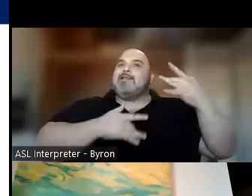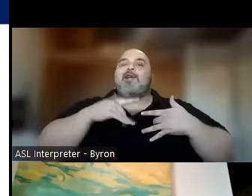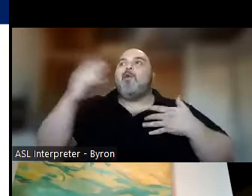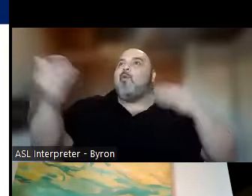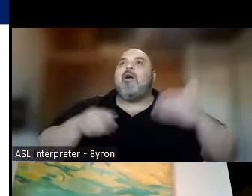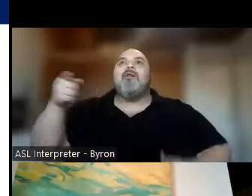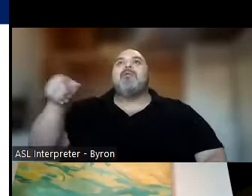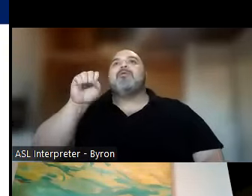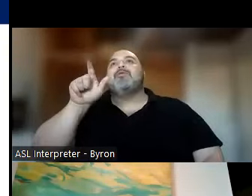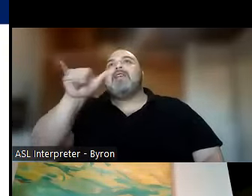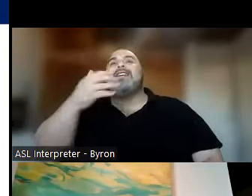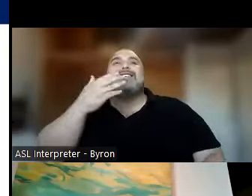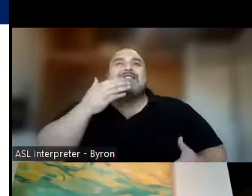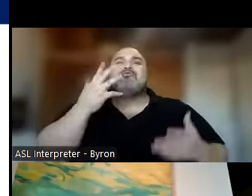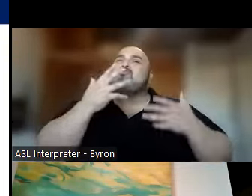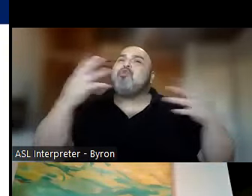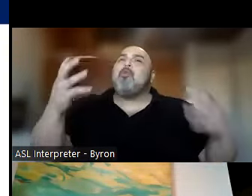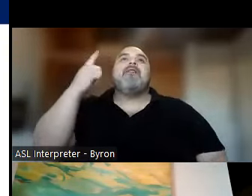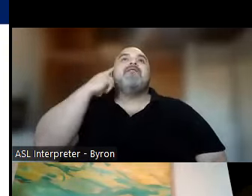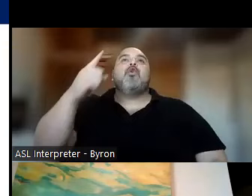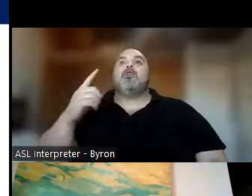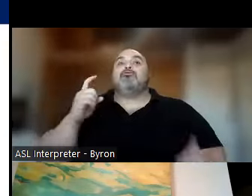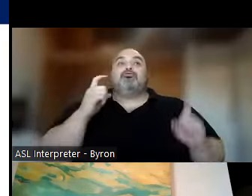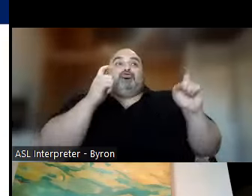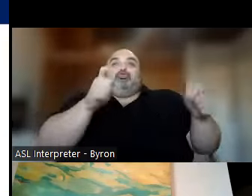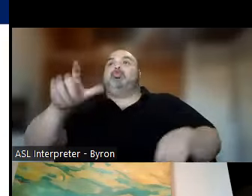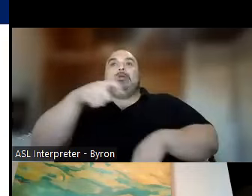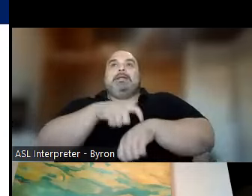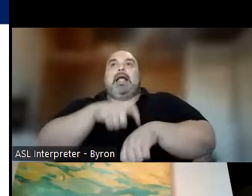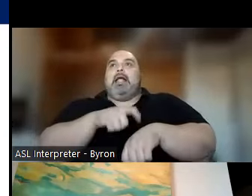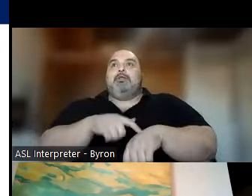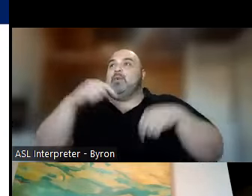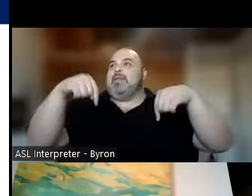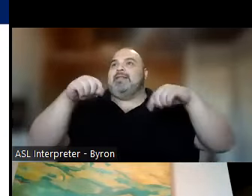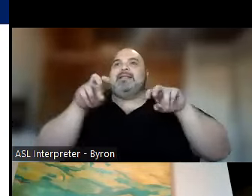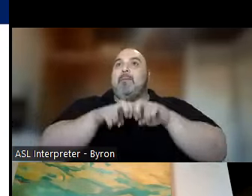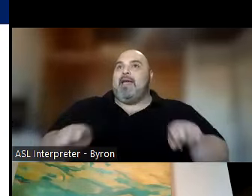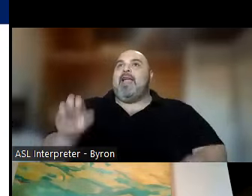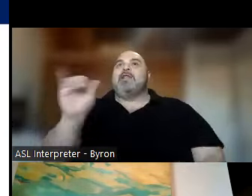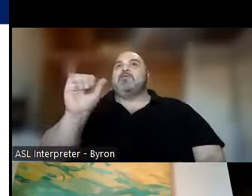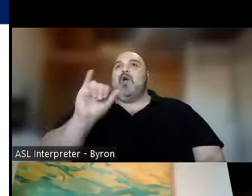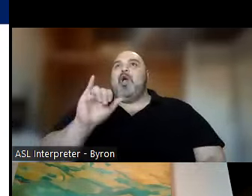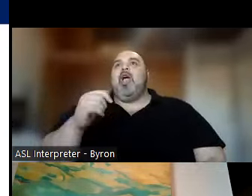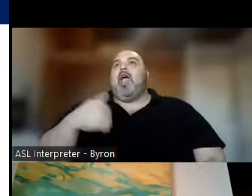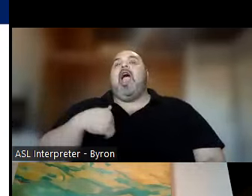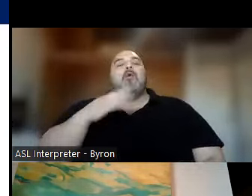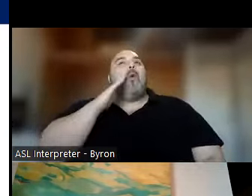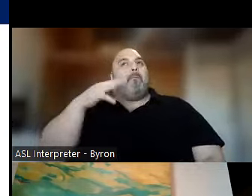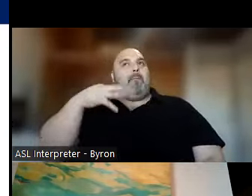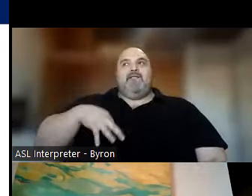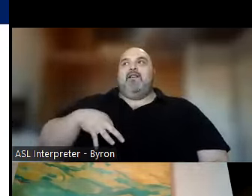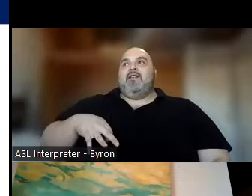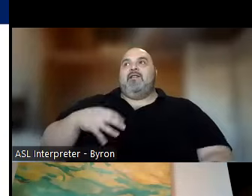and thank you so much for donating your time to this committee as well. I'm sure we'll benefit from